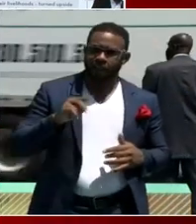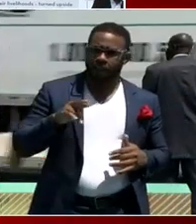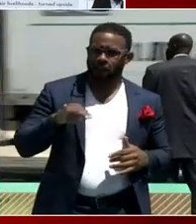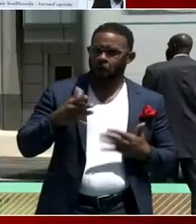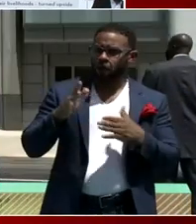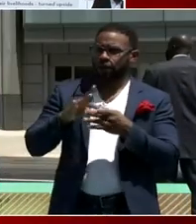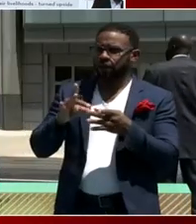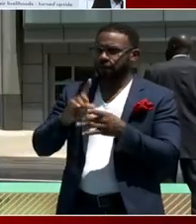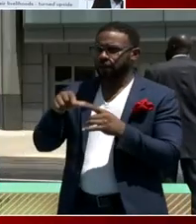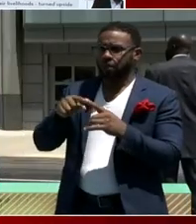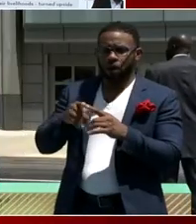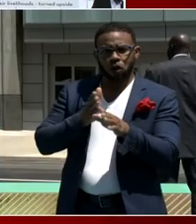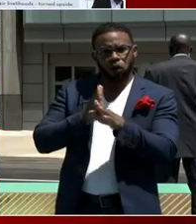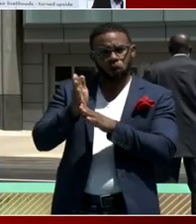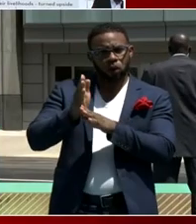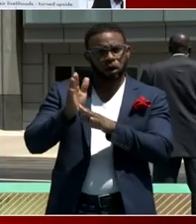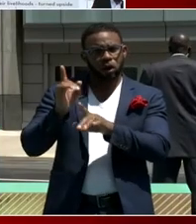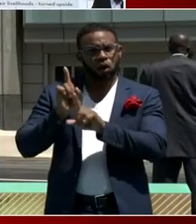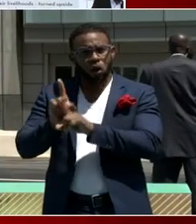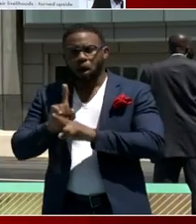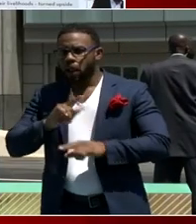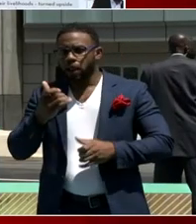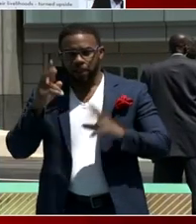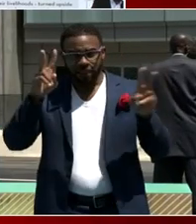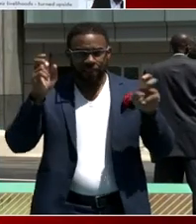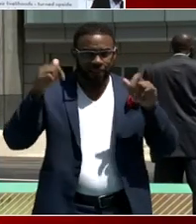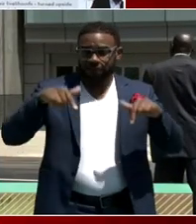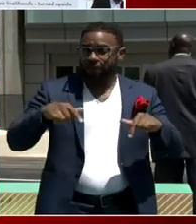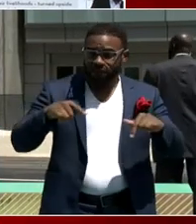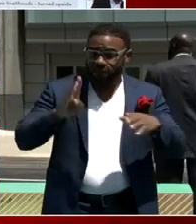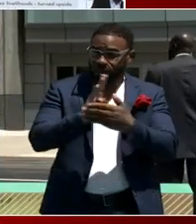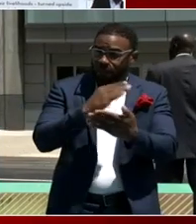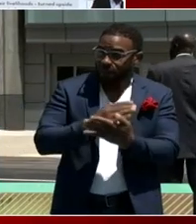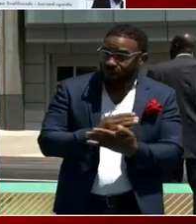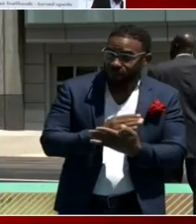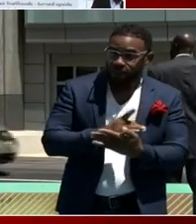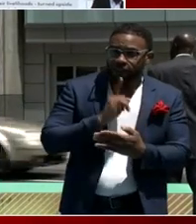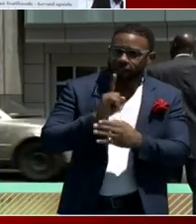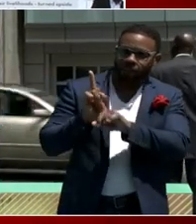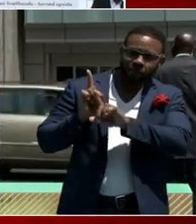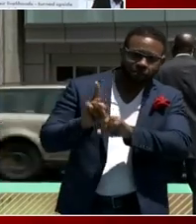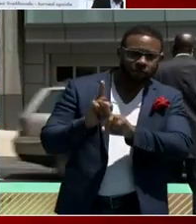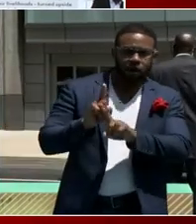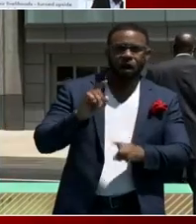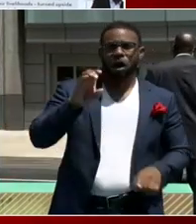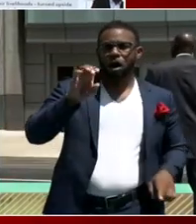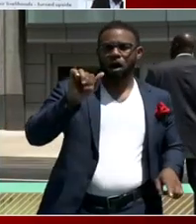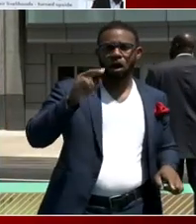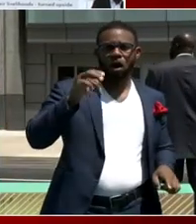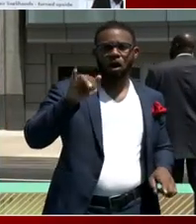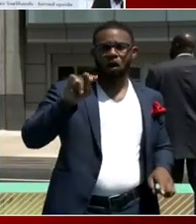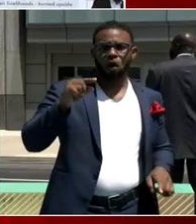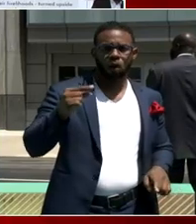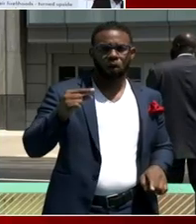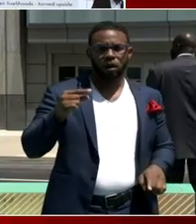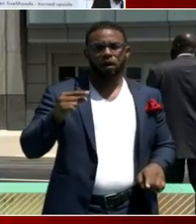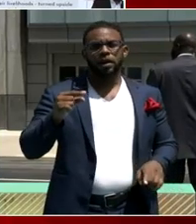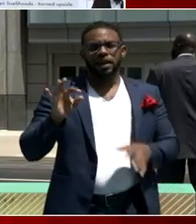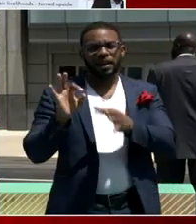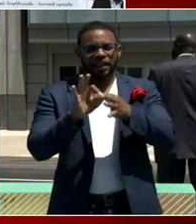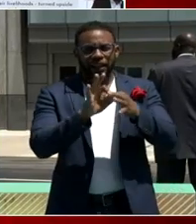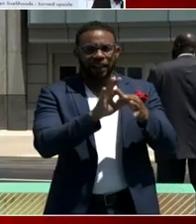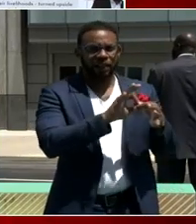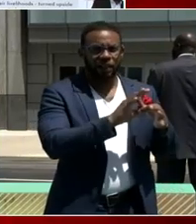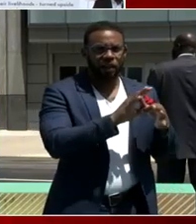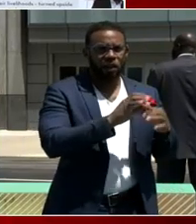already said, about career coaching. Another theme of this budget is coaching, connecting our residents to all